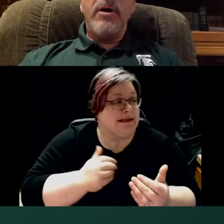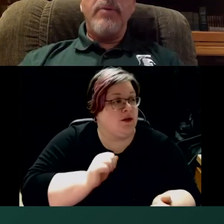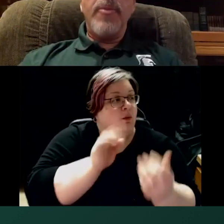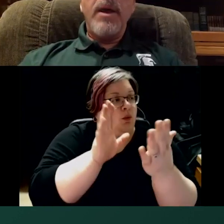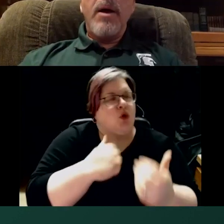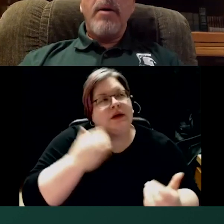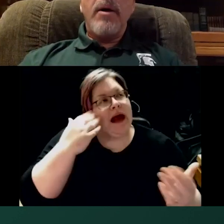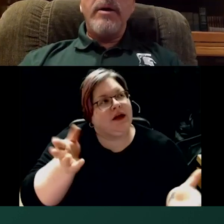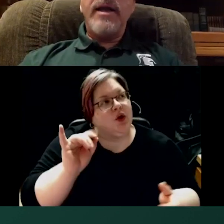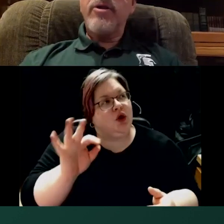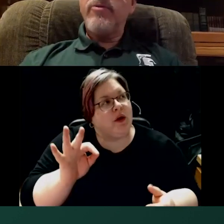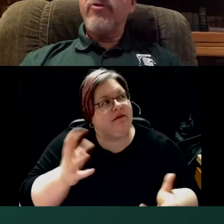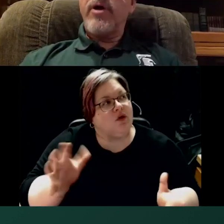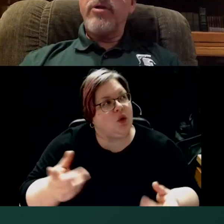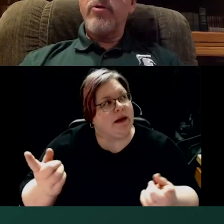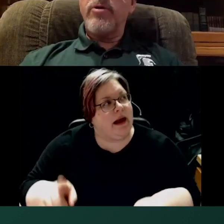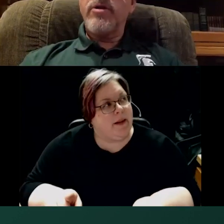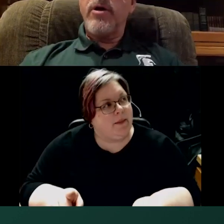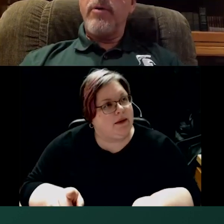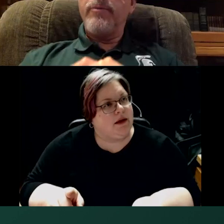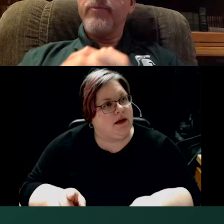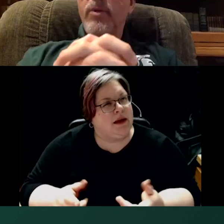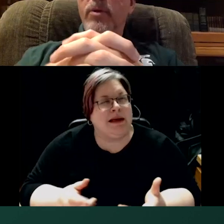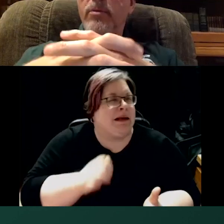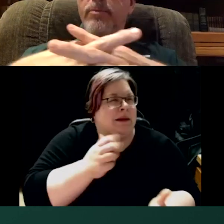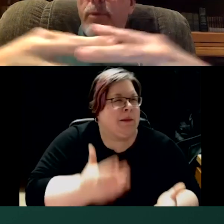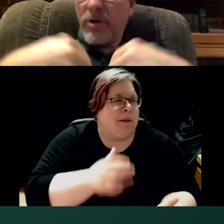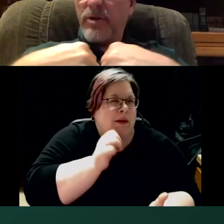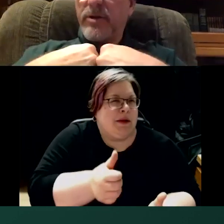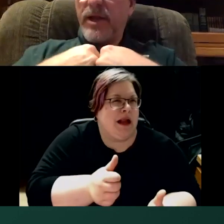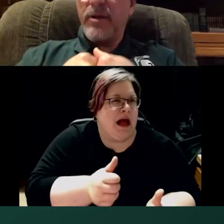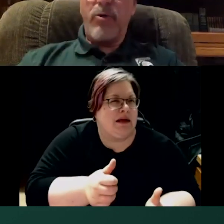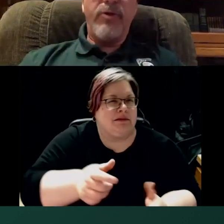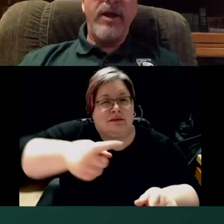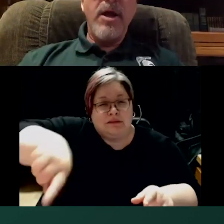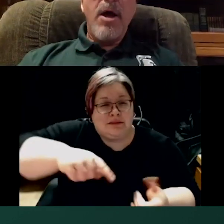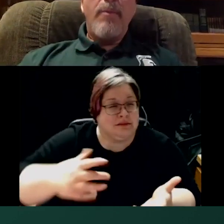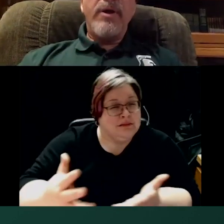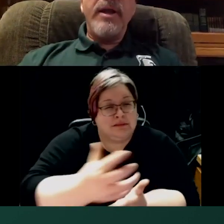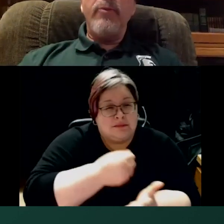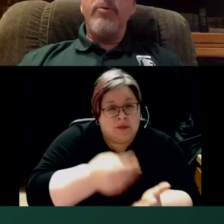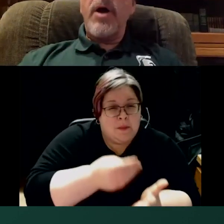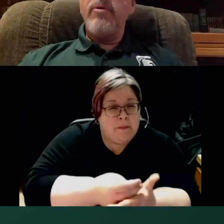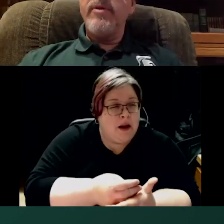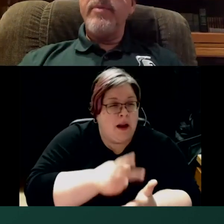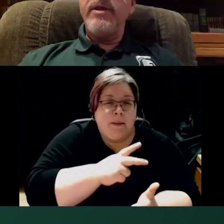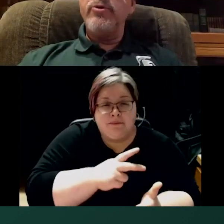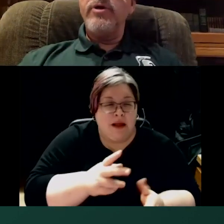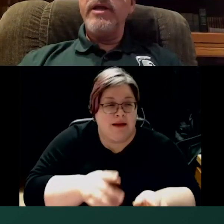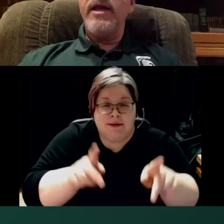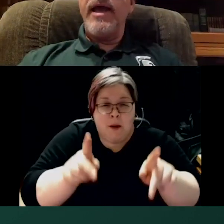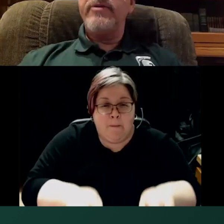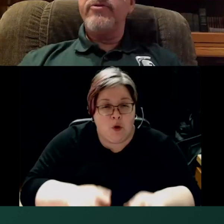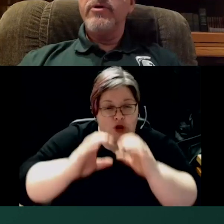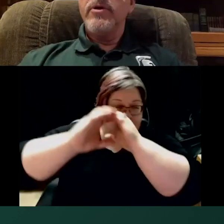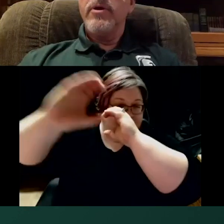done, not so much a crowdsourced personal telescope thing, but it would probably be